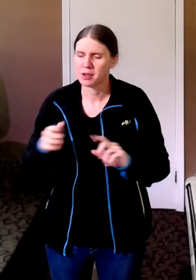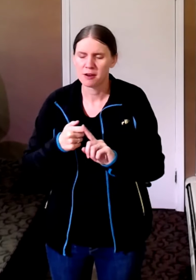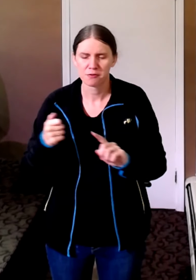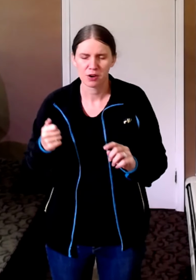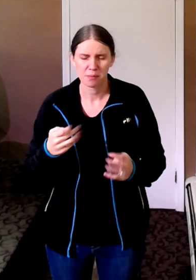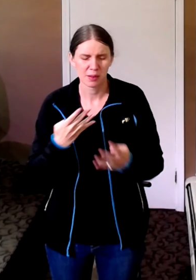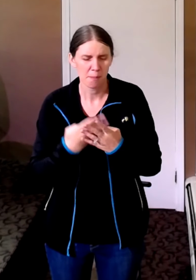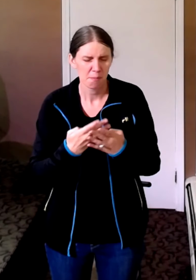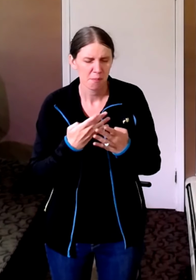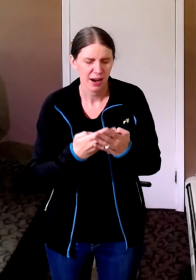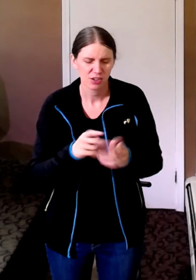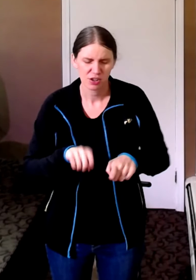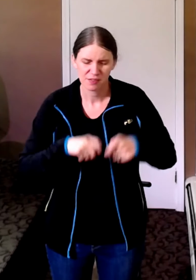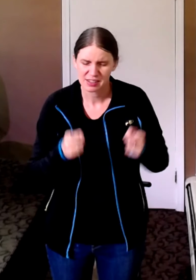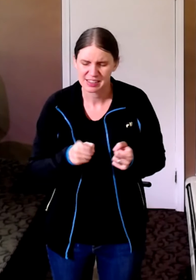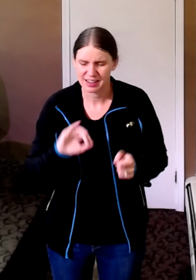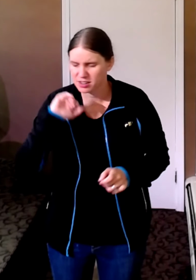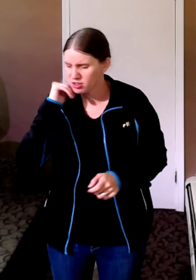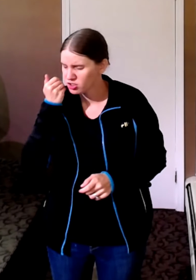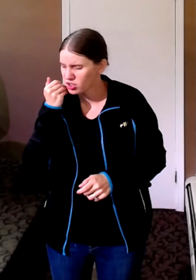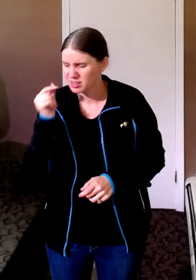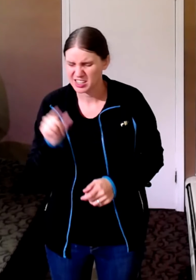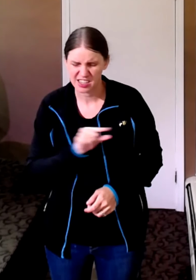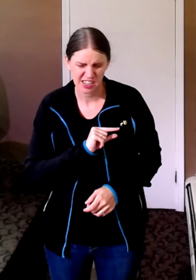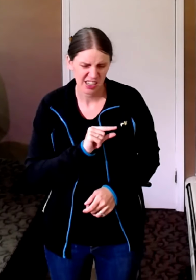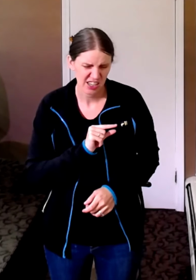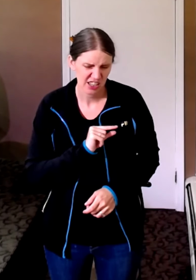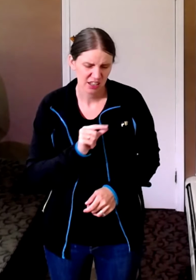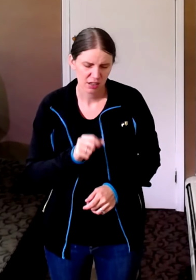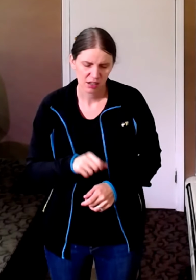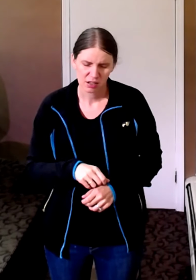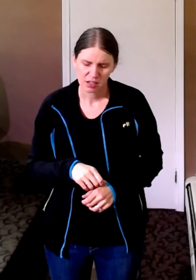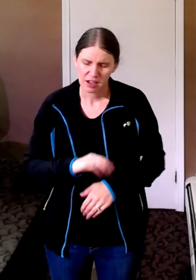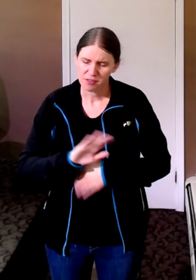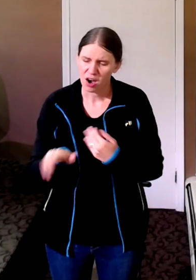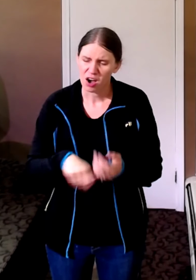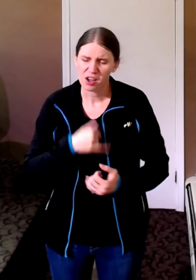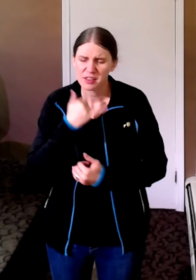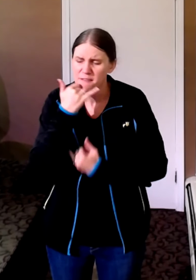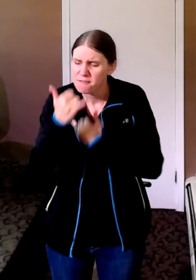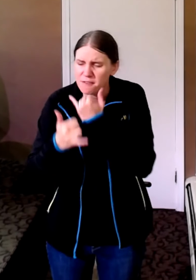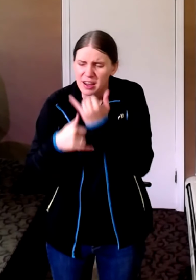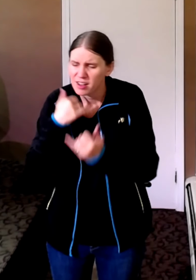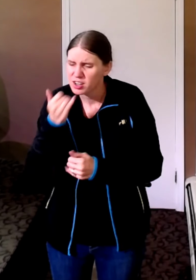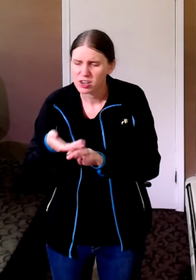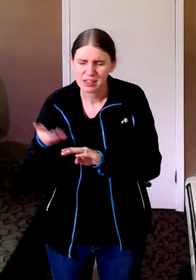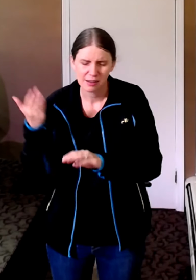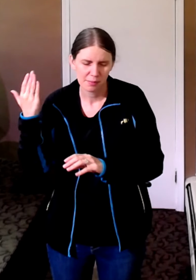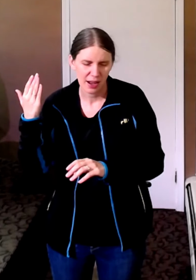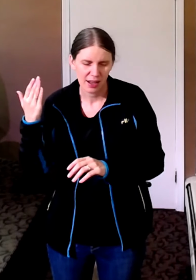of sin, the shame and the guilt of all the failures of our lives.